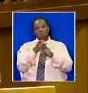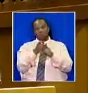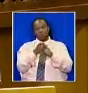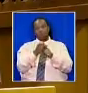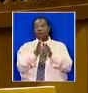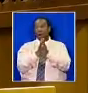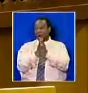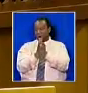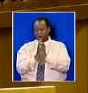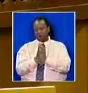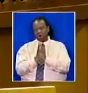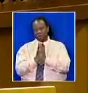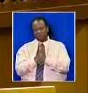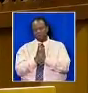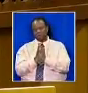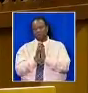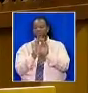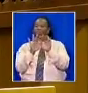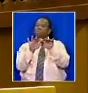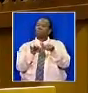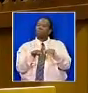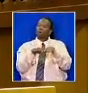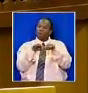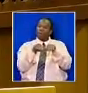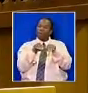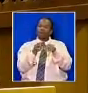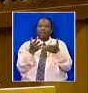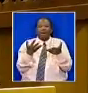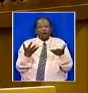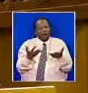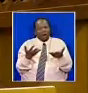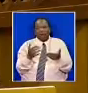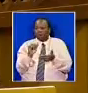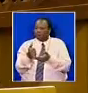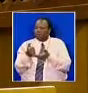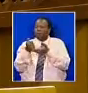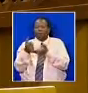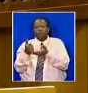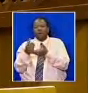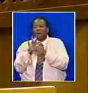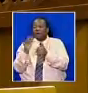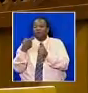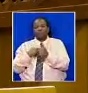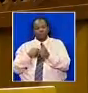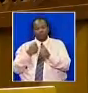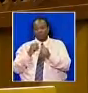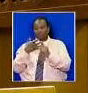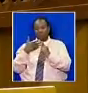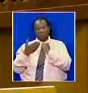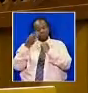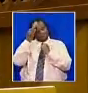this House to, in order to achieve a state that is capable of playing a developmental and transformative